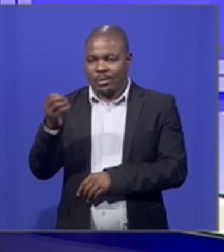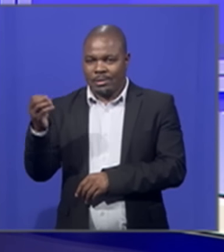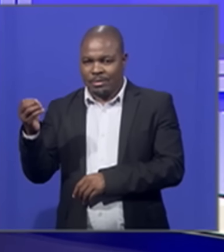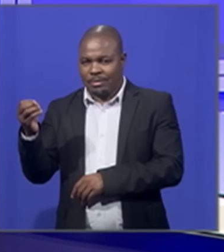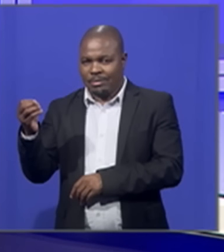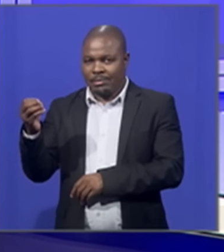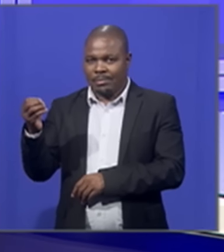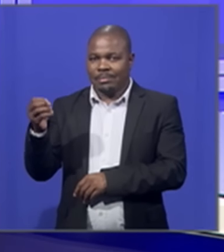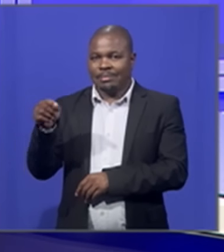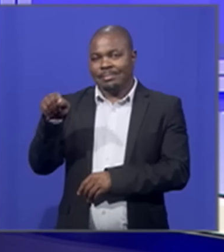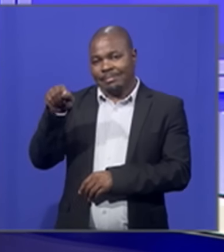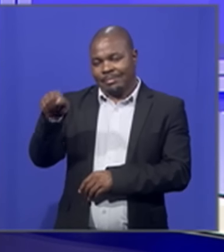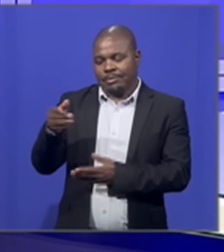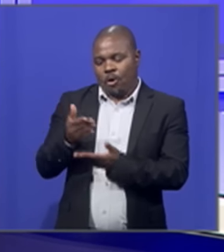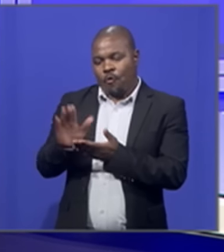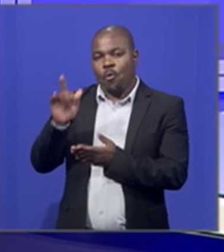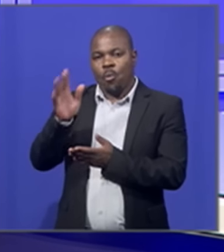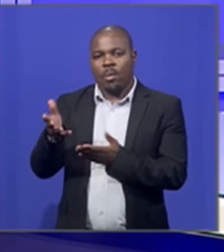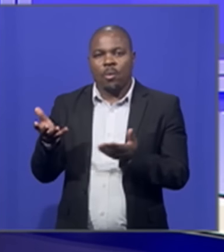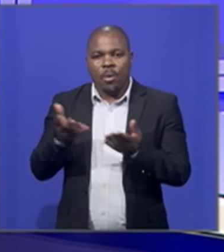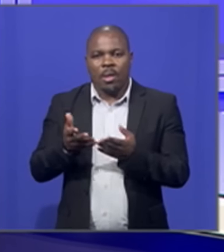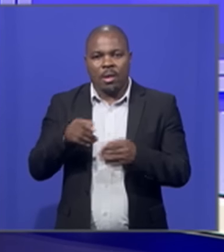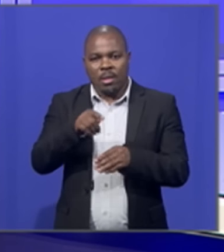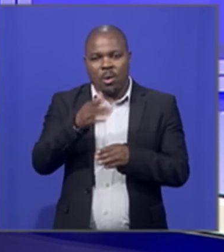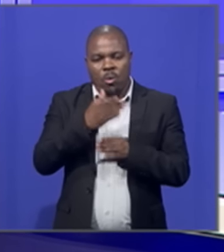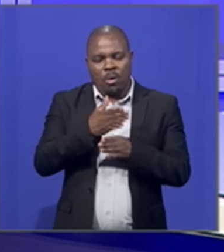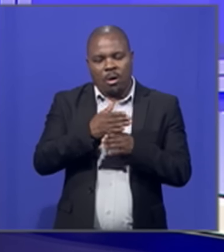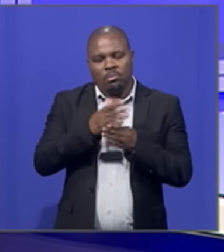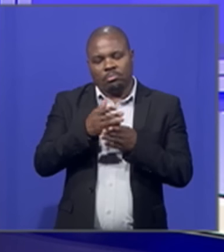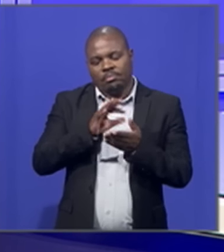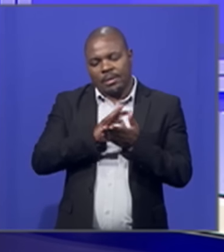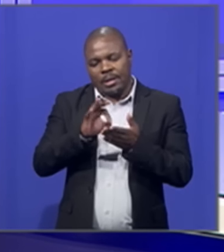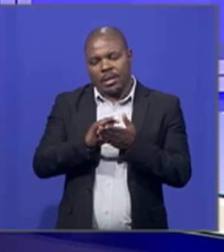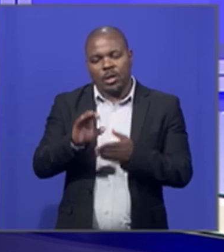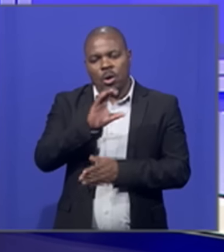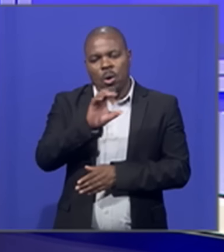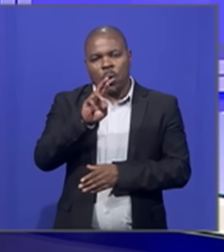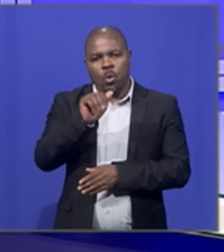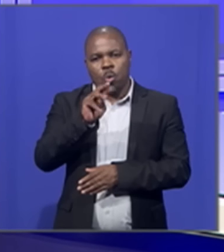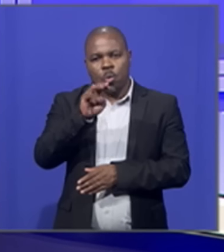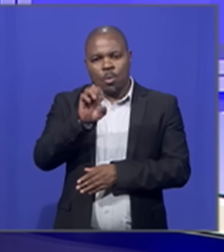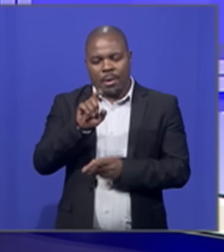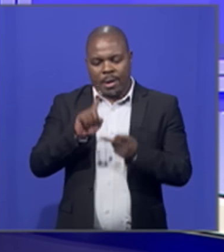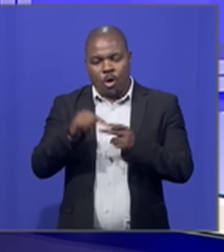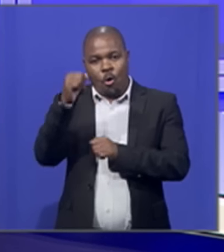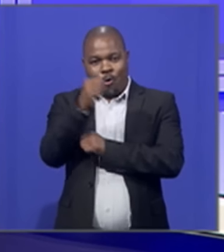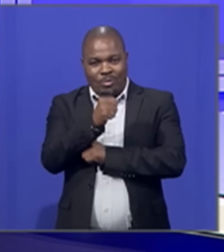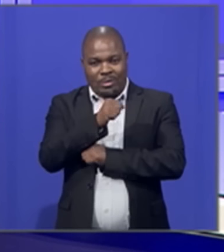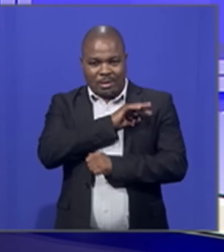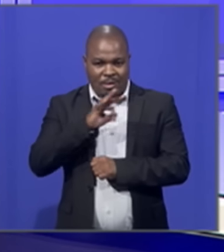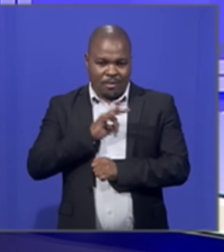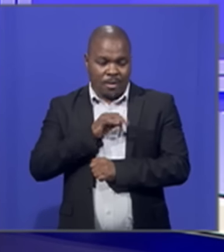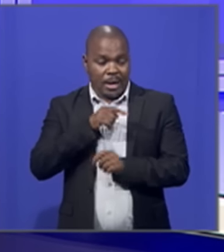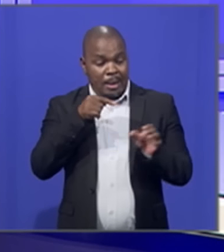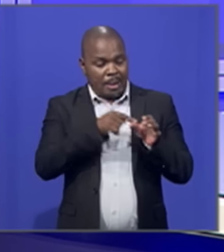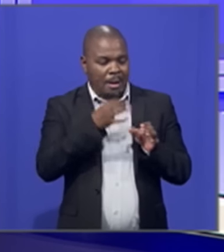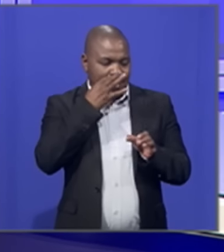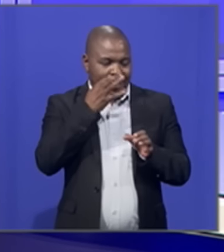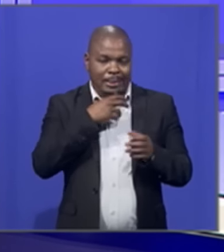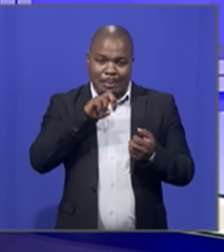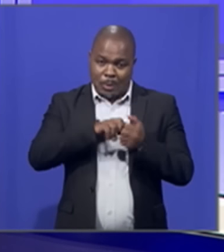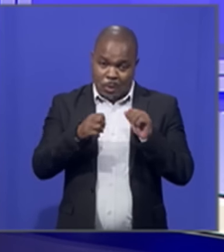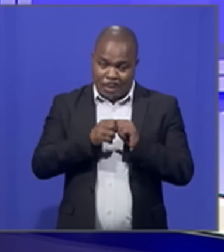dikete tše 2,400 ka lefapeng la go tološa Kromo le ka dikantorong. E re lebaka legolo la go fokotša bašomi ke